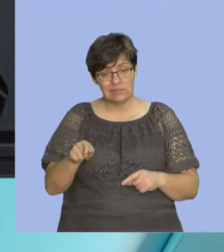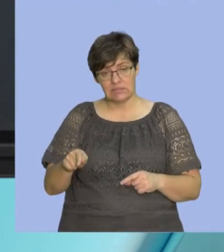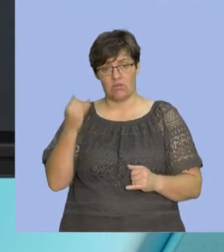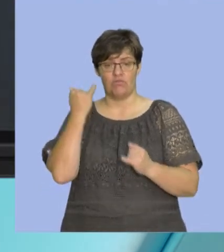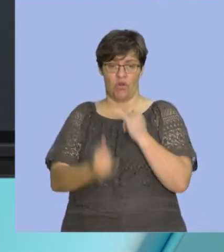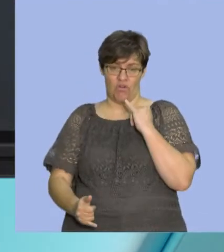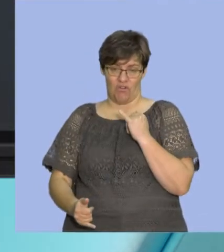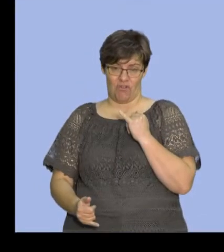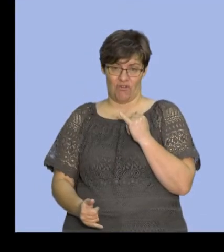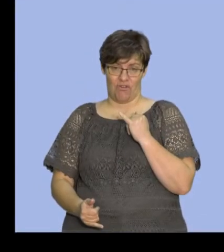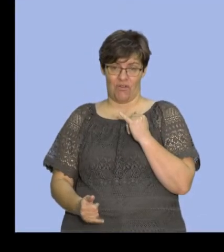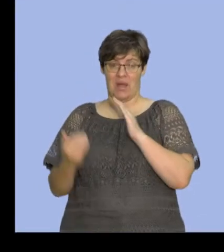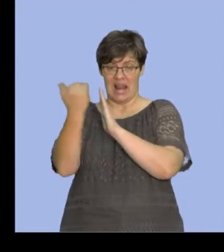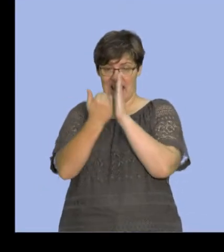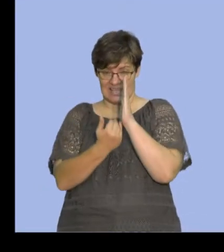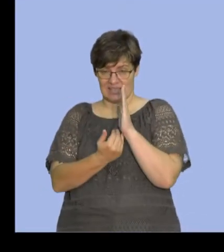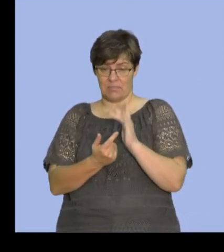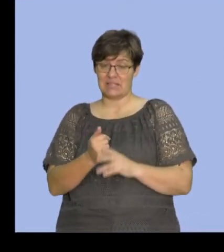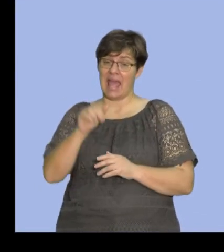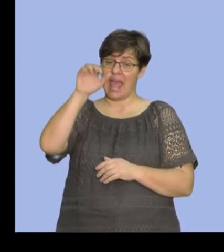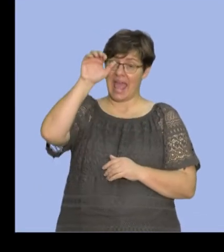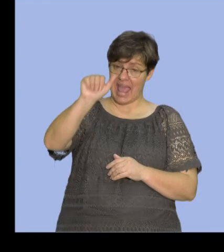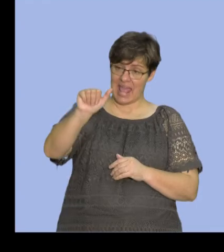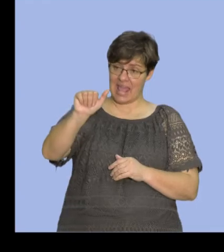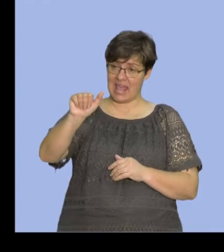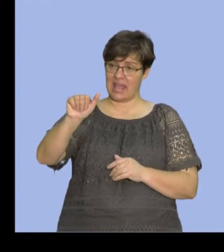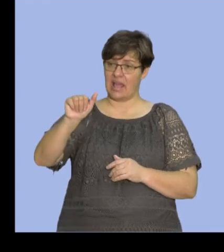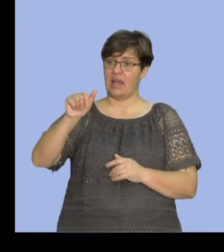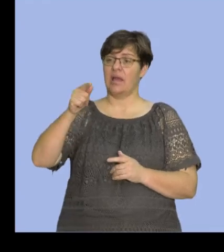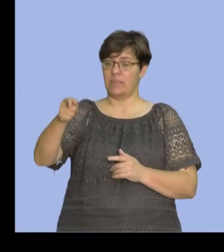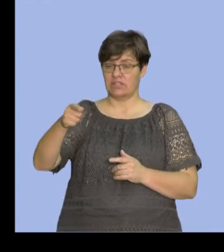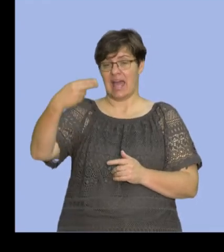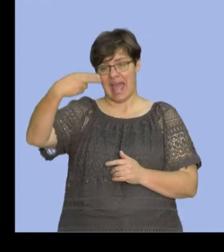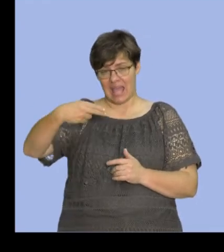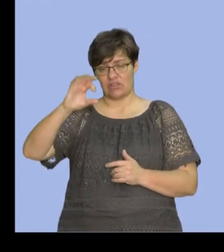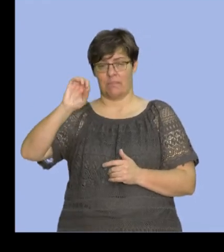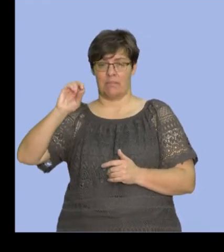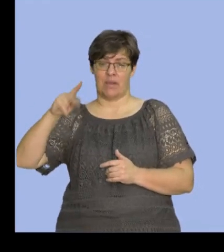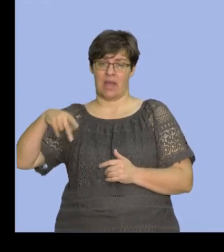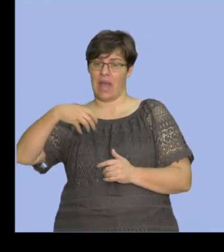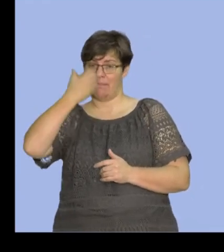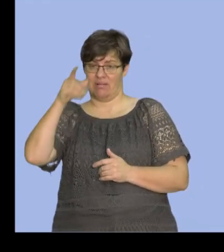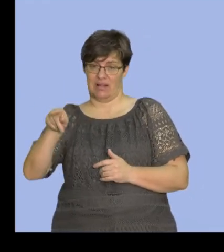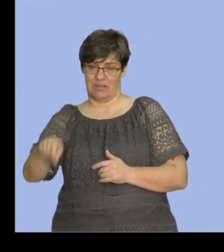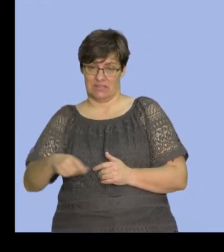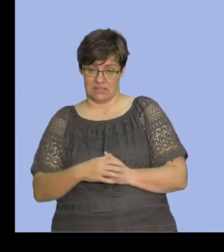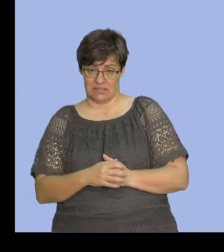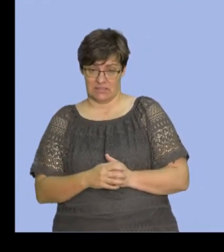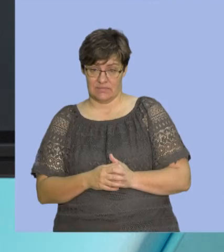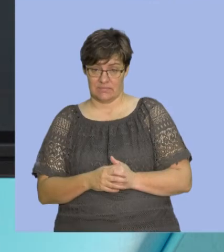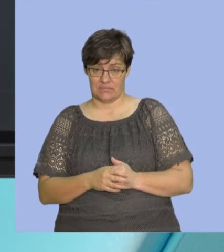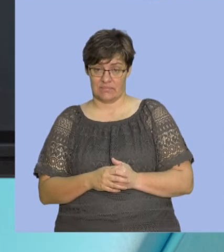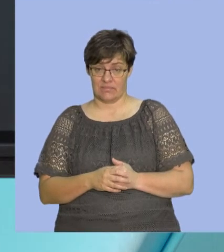Instead of A Apple, it was posted to the account of H Apple. So clearly you can see here, in